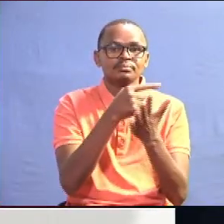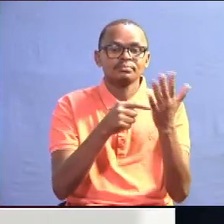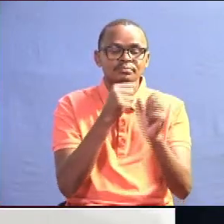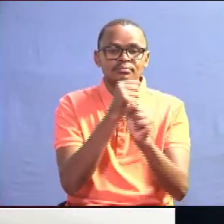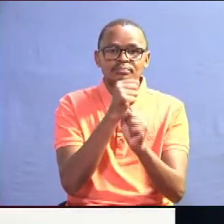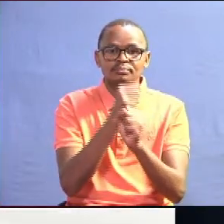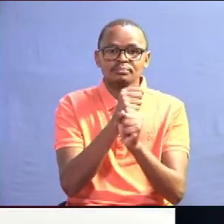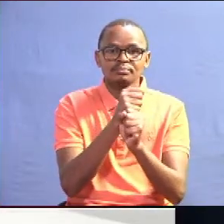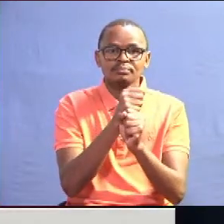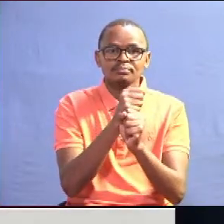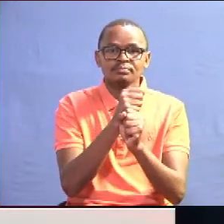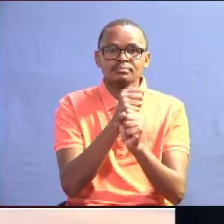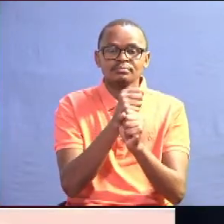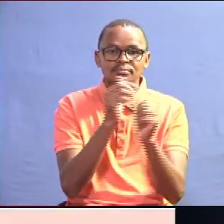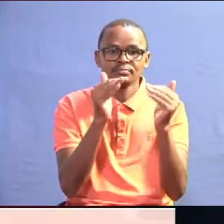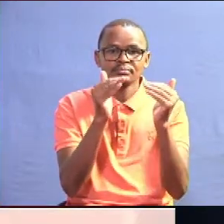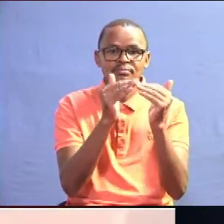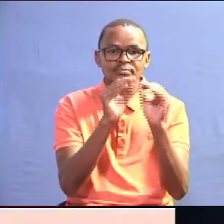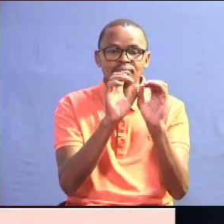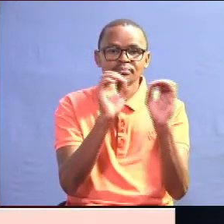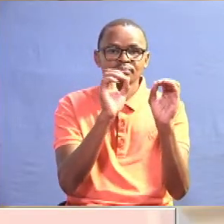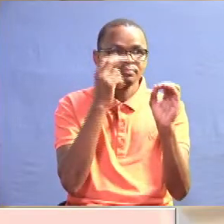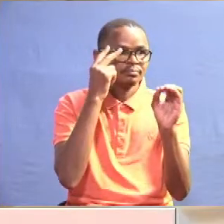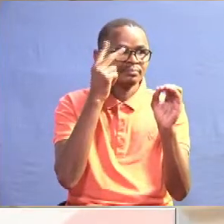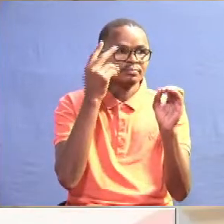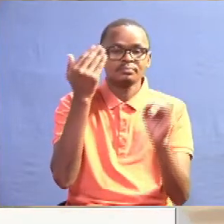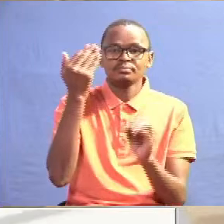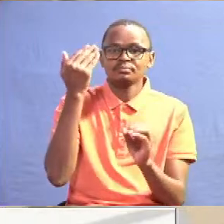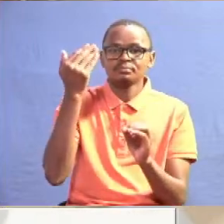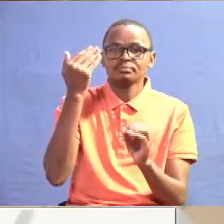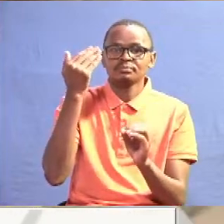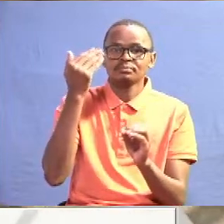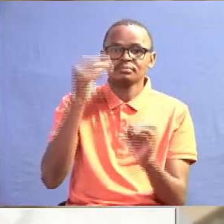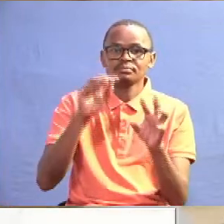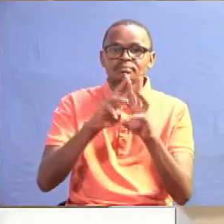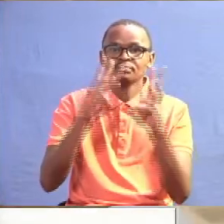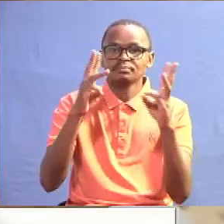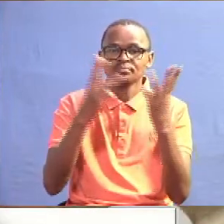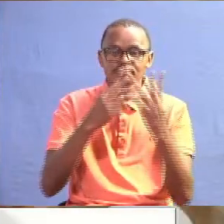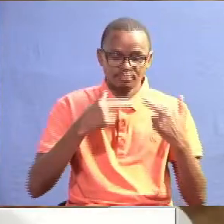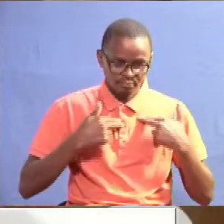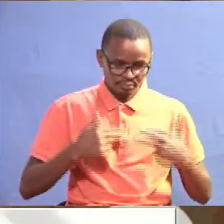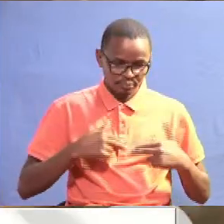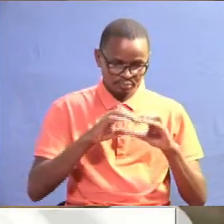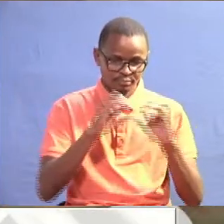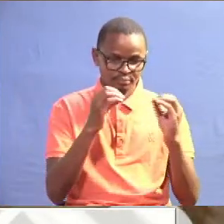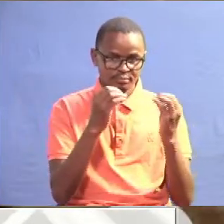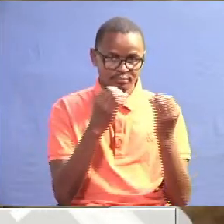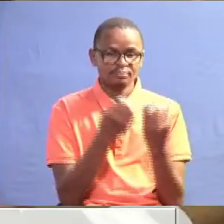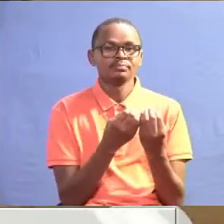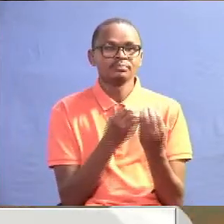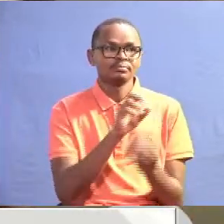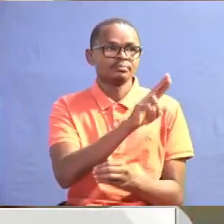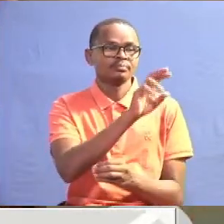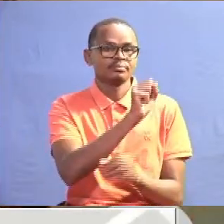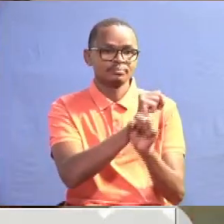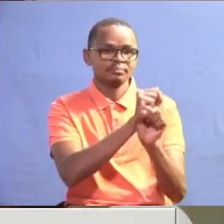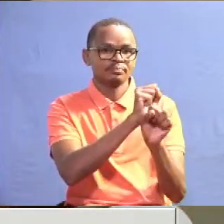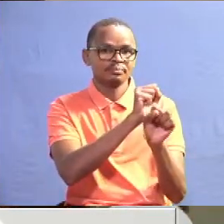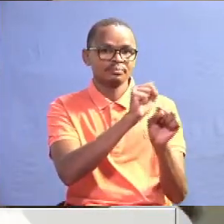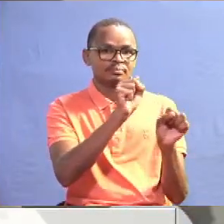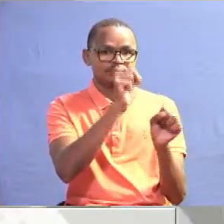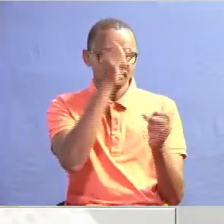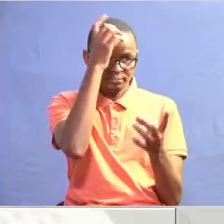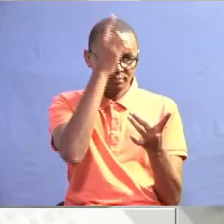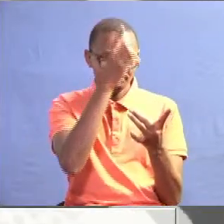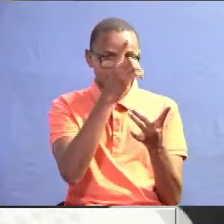will do it at a level that nobody's ever seen before. The World Health Organization has expressed regret over U.S. President Donald Trump's